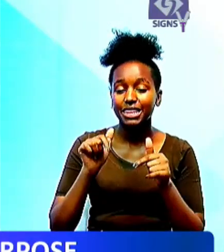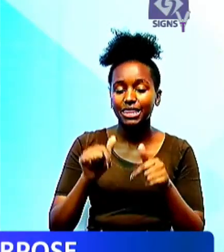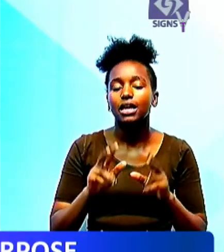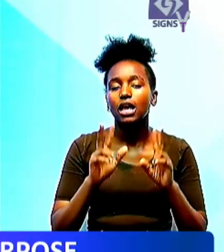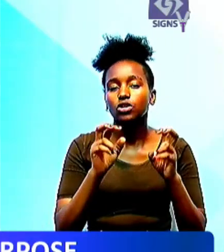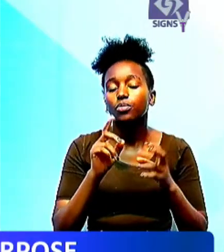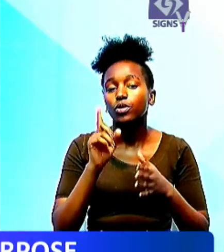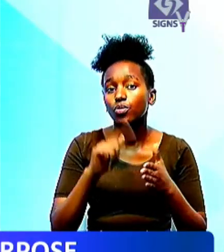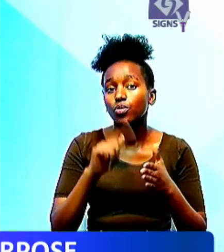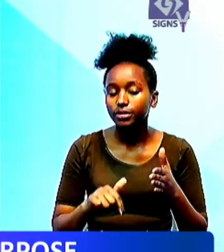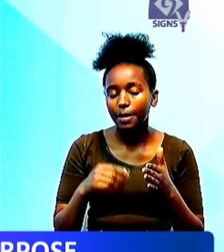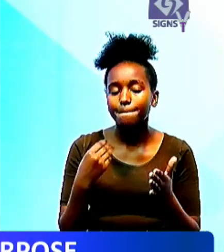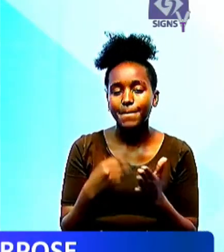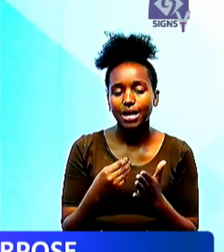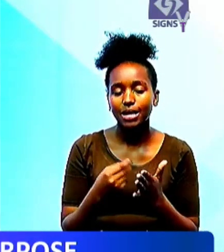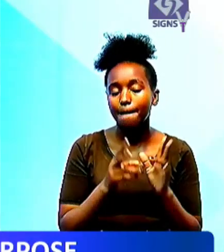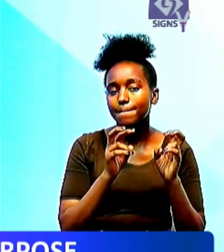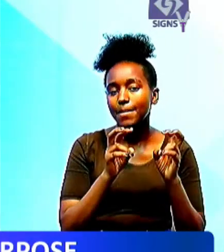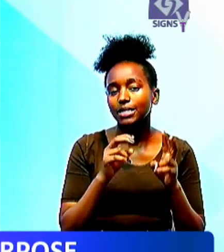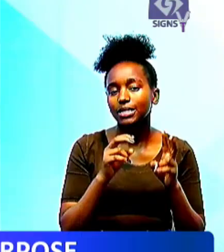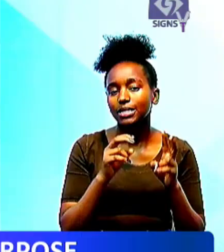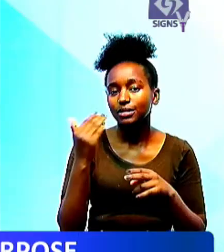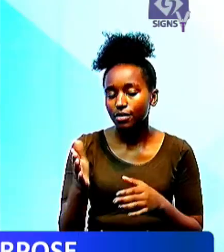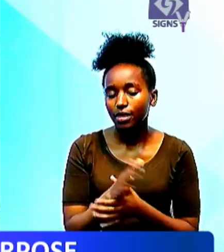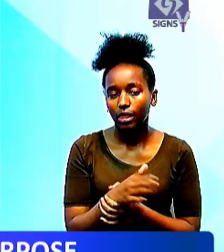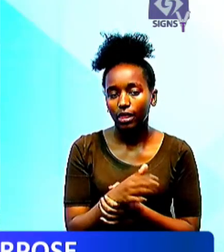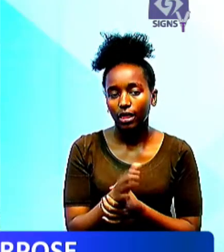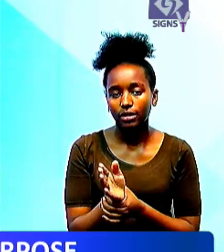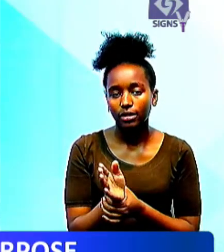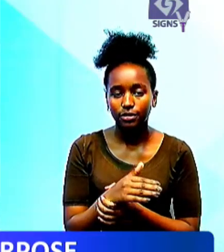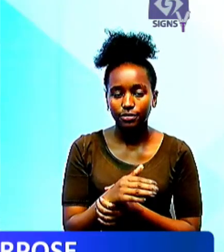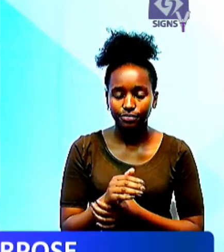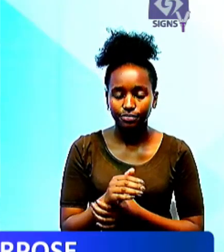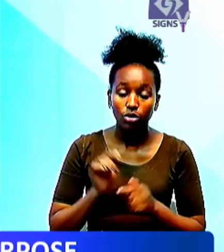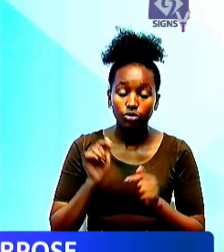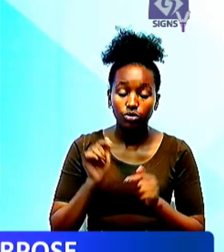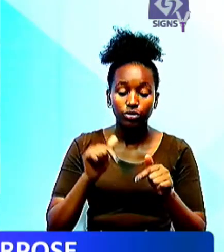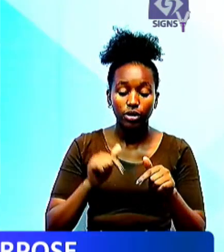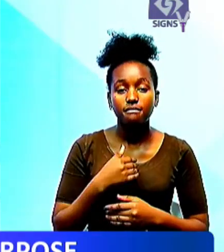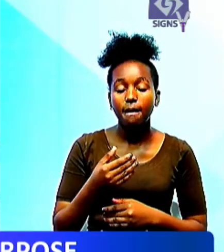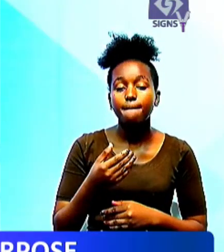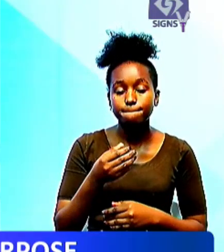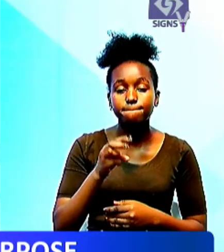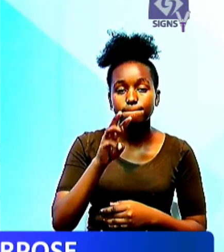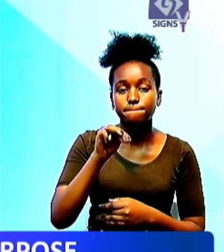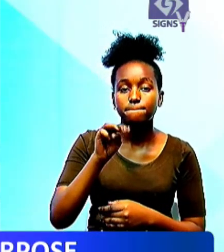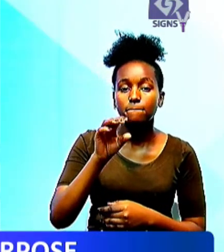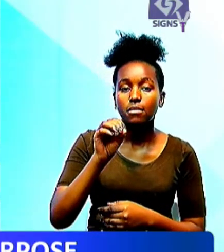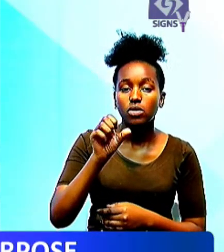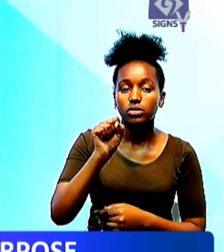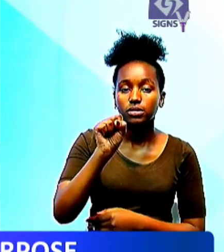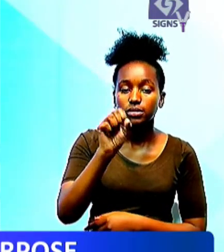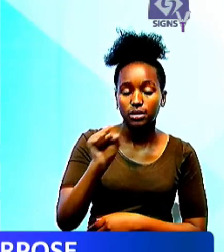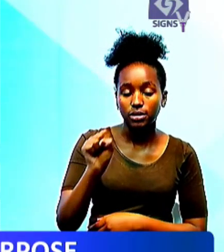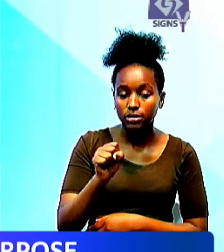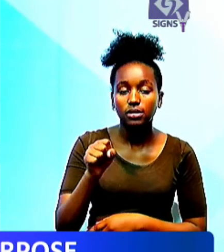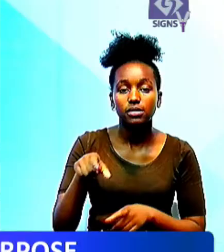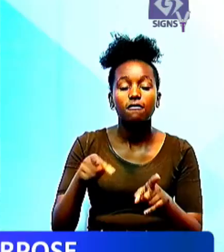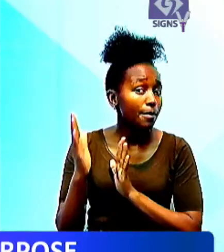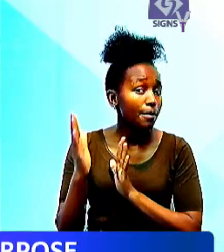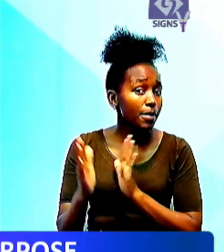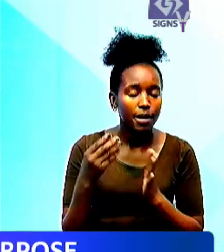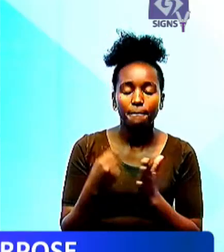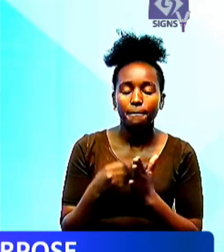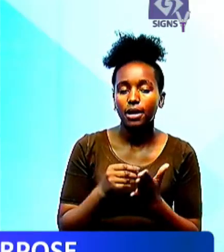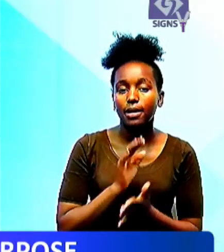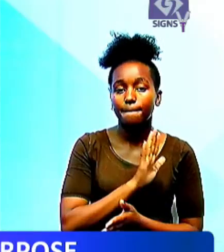comes to you every other Thursday, and this morning we have Moses Njuguna from Nabo Capital, and we are talking about issues to do with